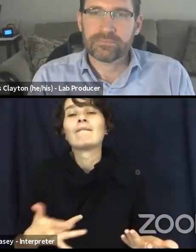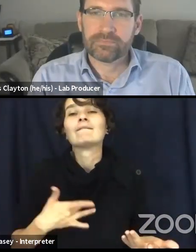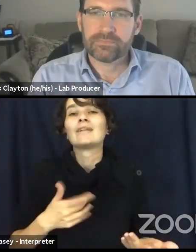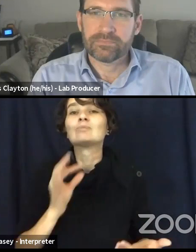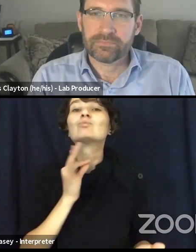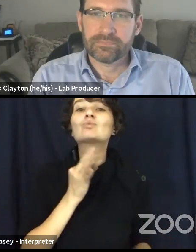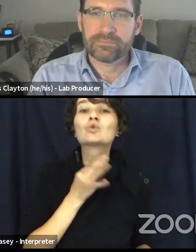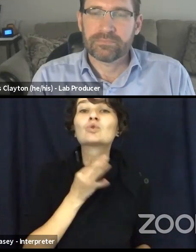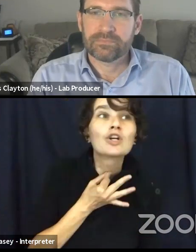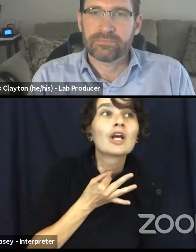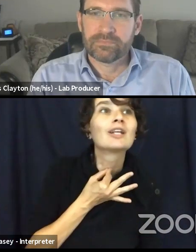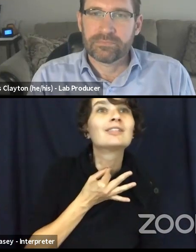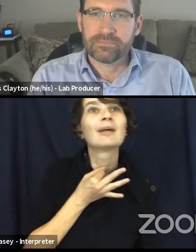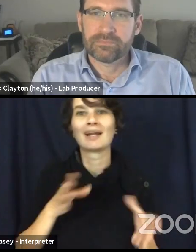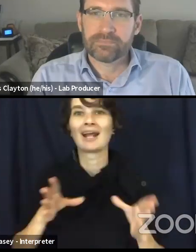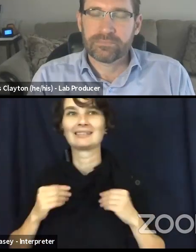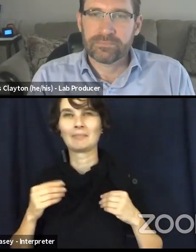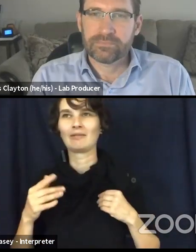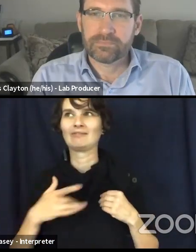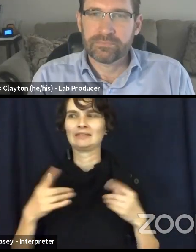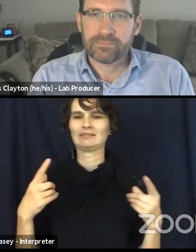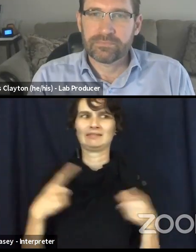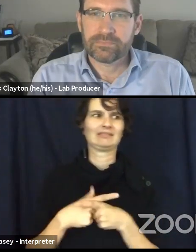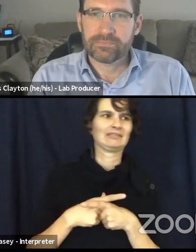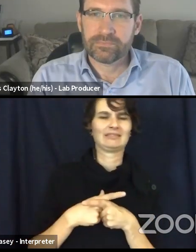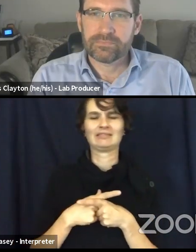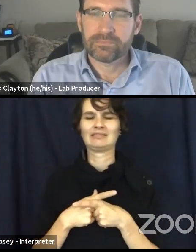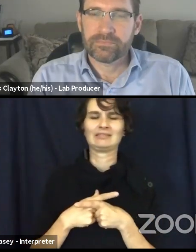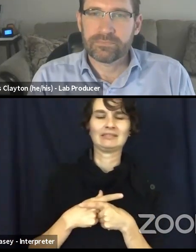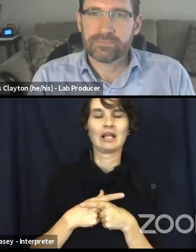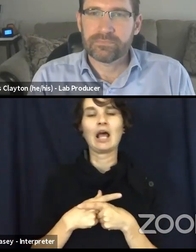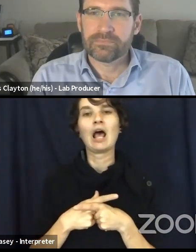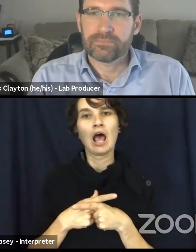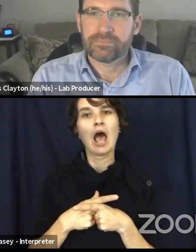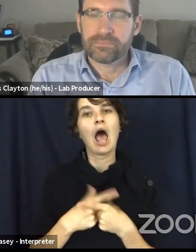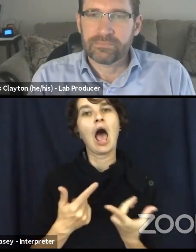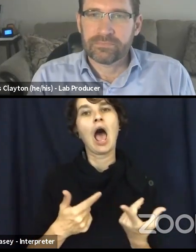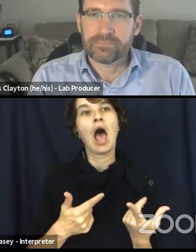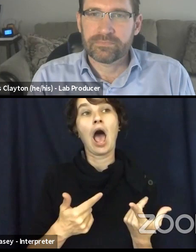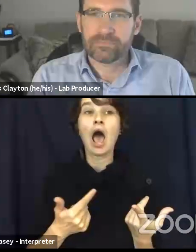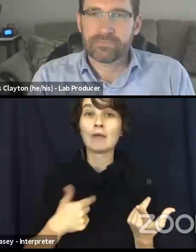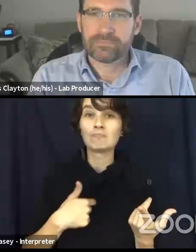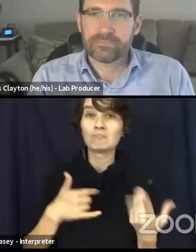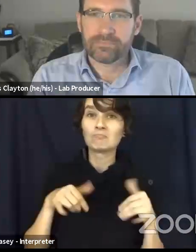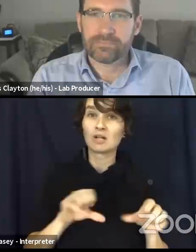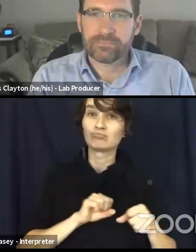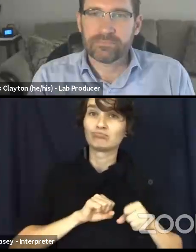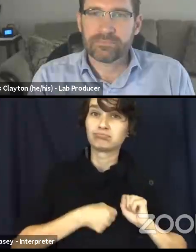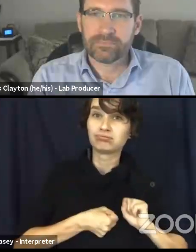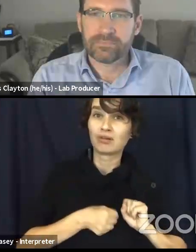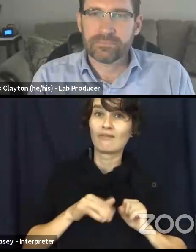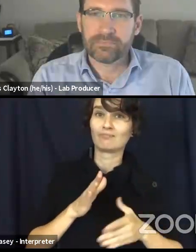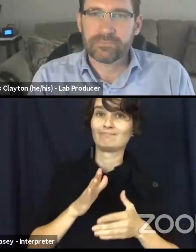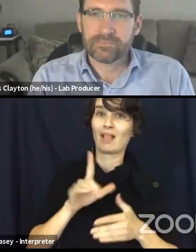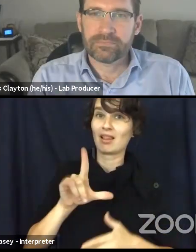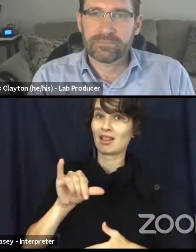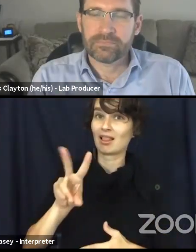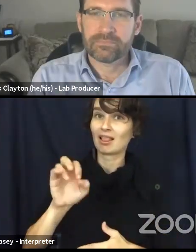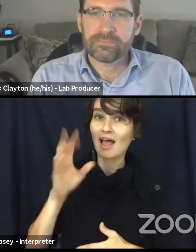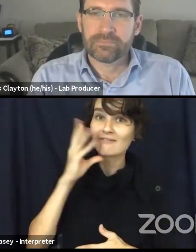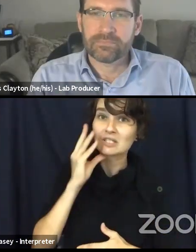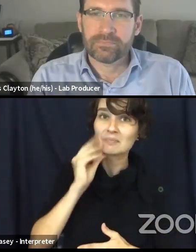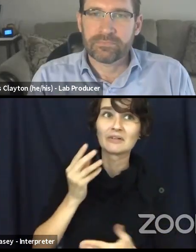contradiction. And, you know, like, I would say I'm very much in mourning of the shared live experience, and in tandem, you